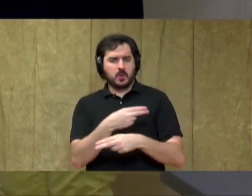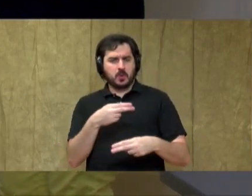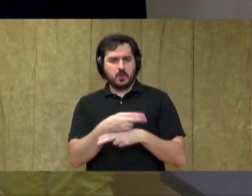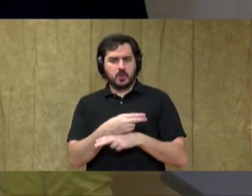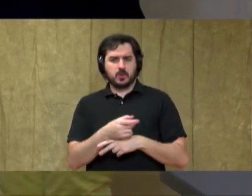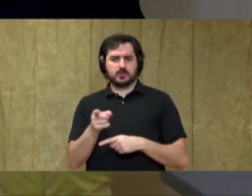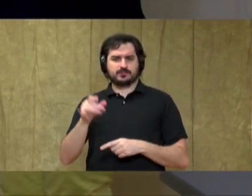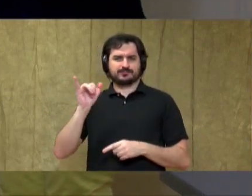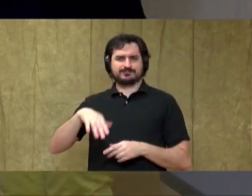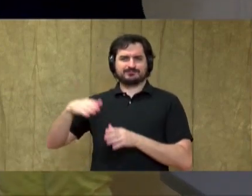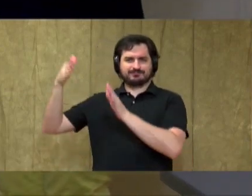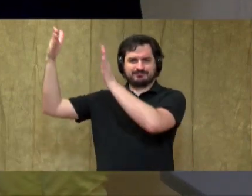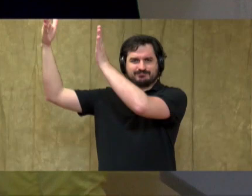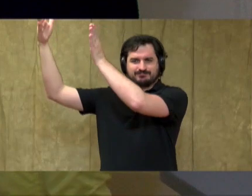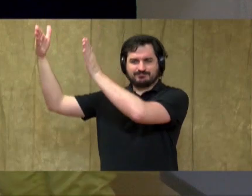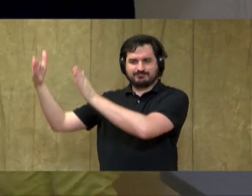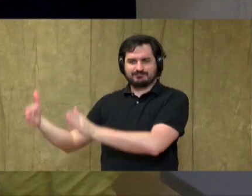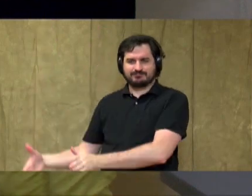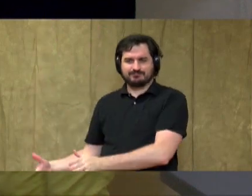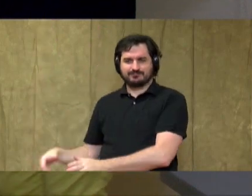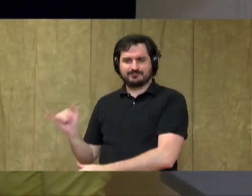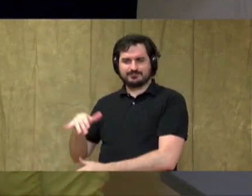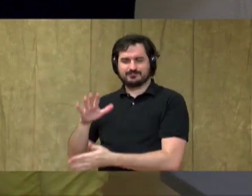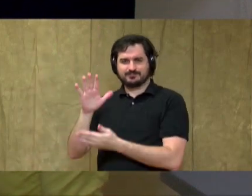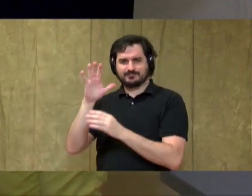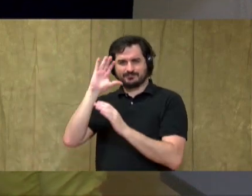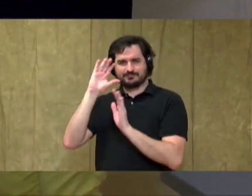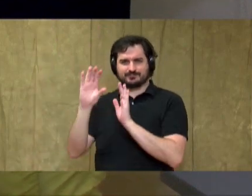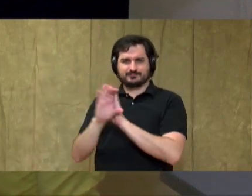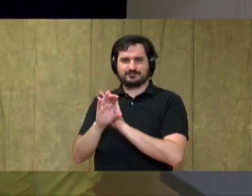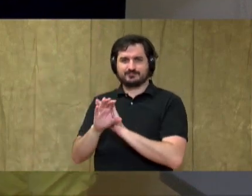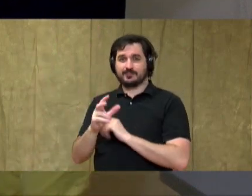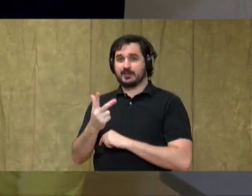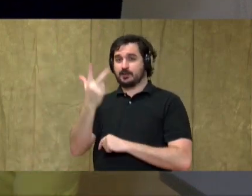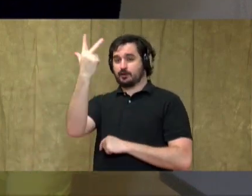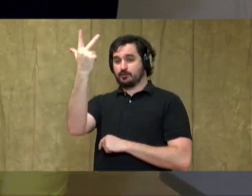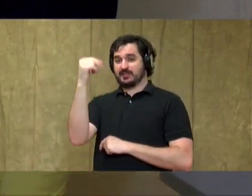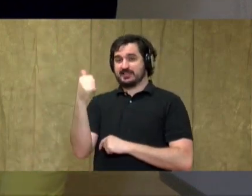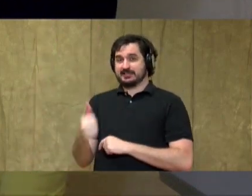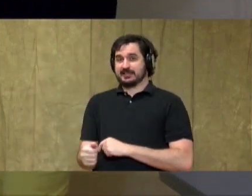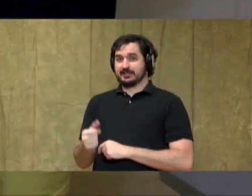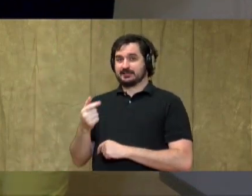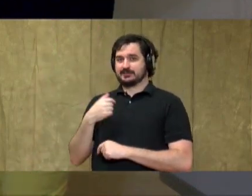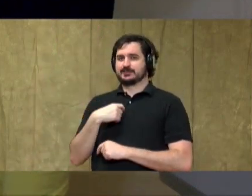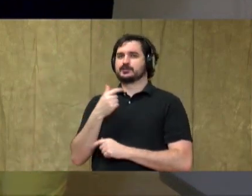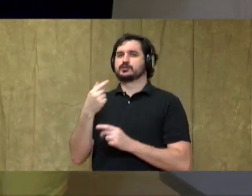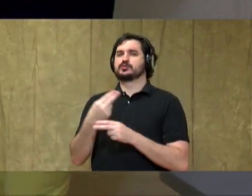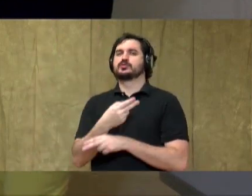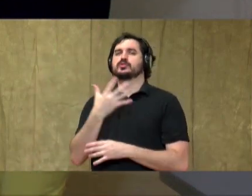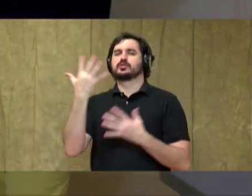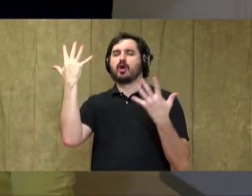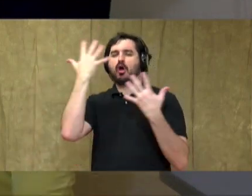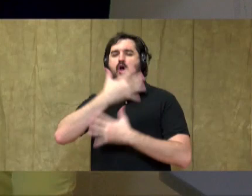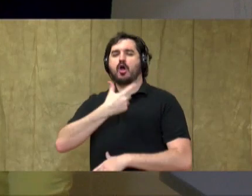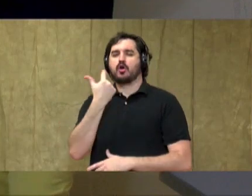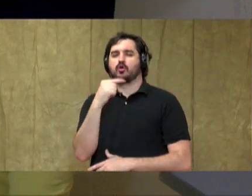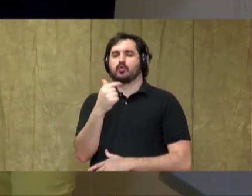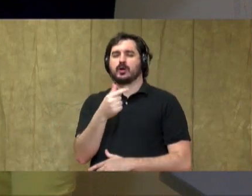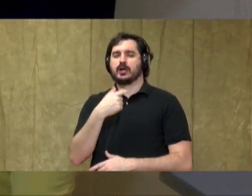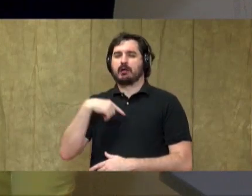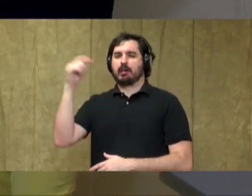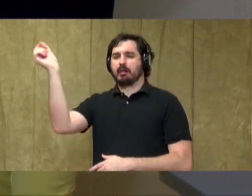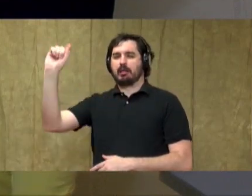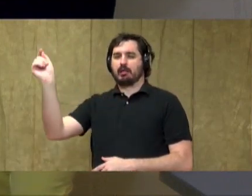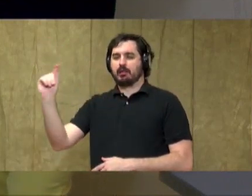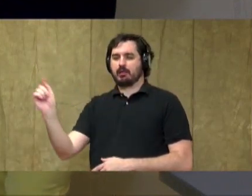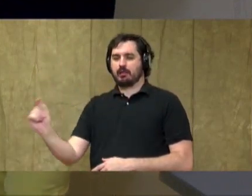tile. I have 3 tenths shaded in dark green. Well, what would be my equivalent fraction